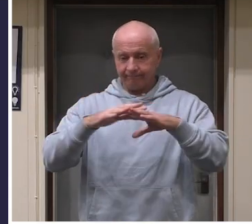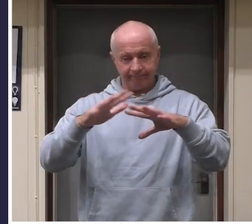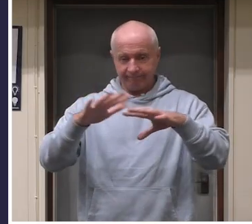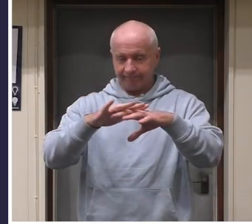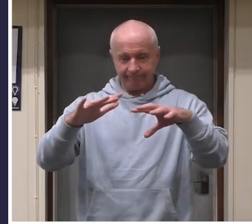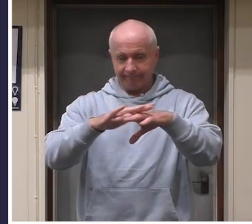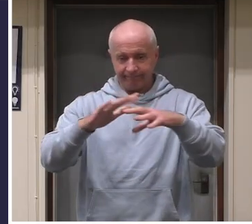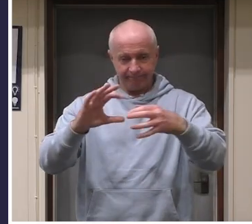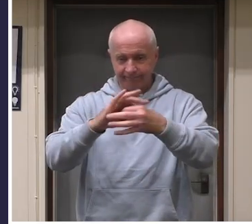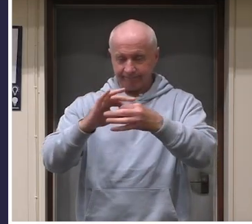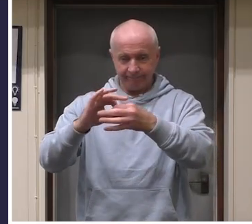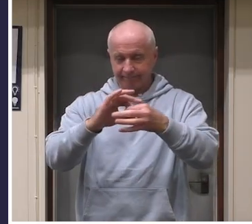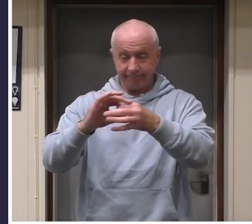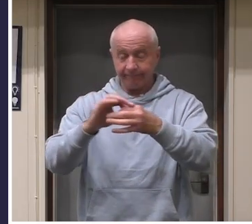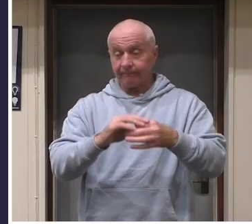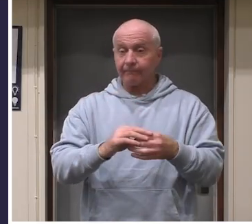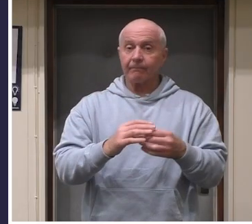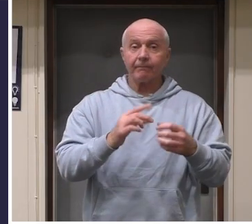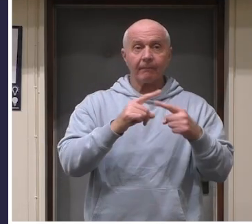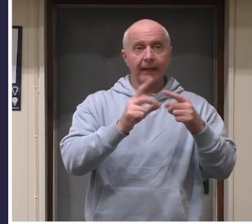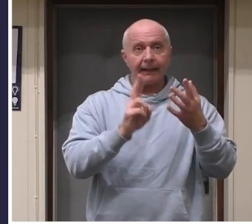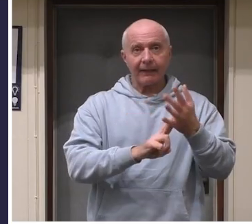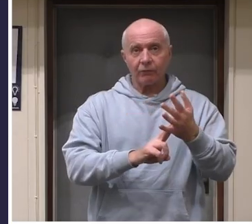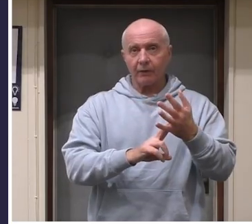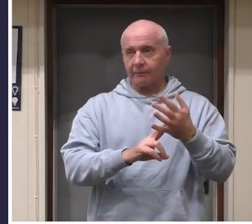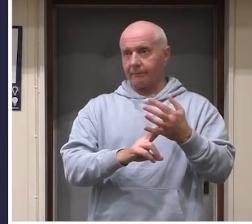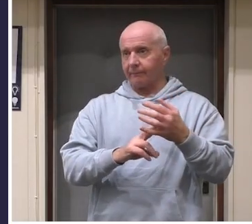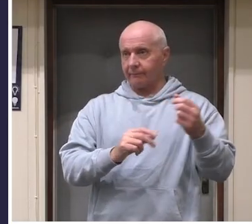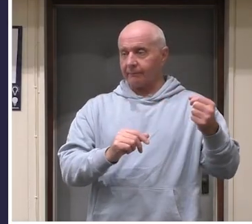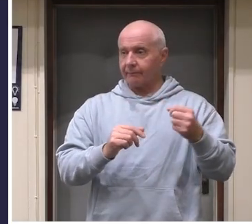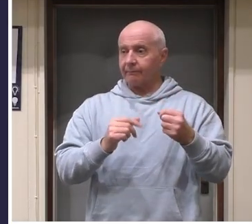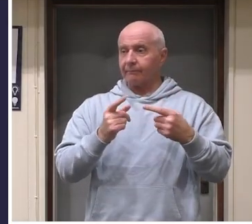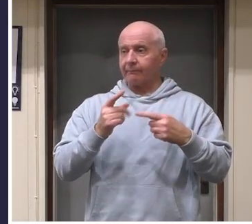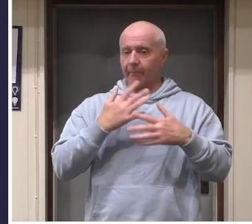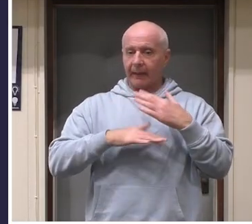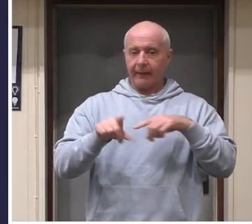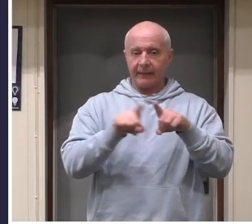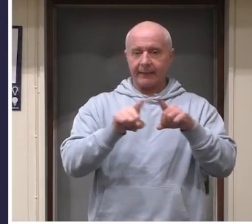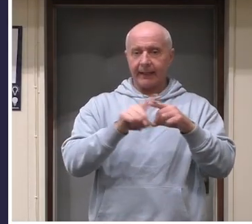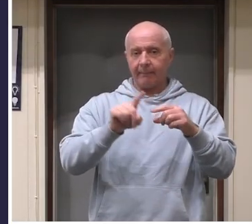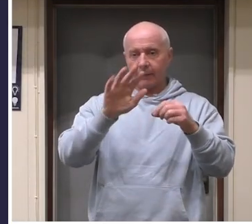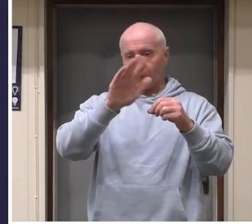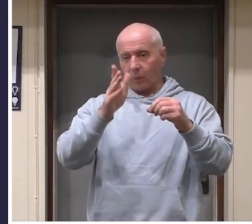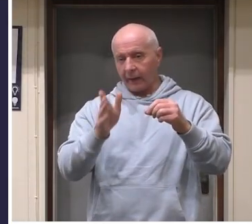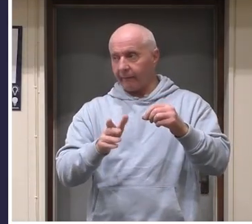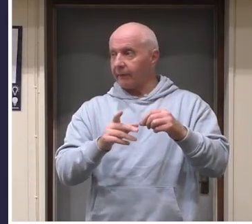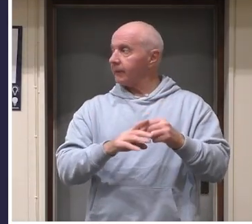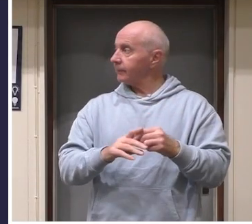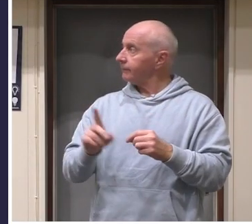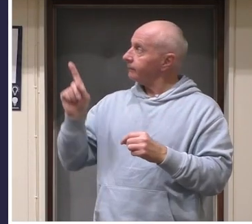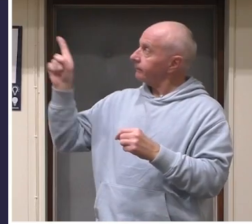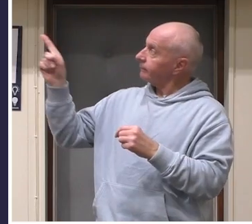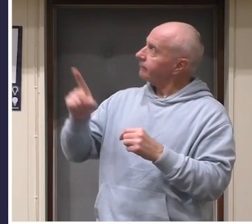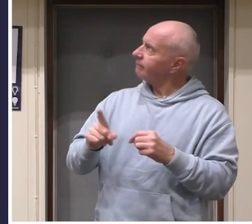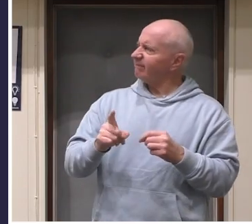led to that pattern. Each and every electron behaves like a wave, which means that the only way to explain